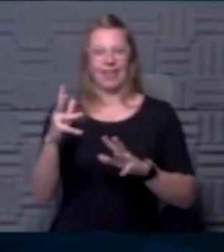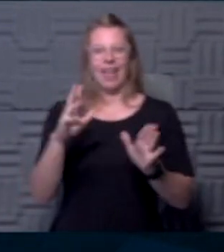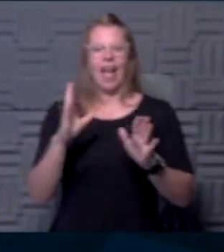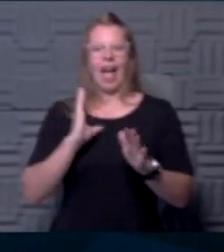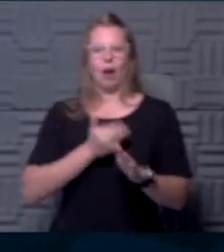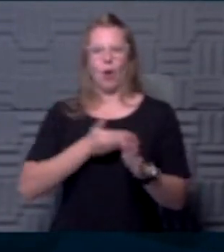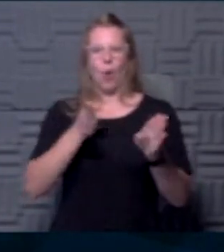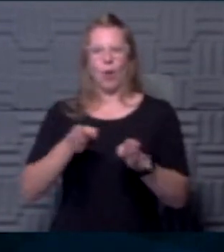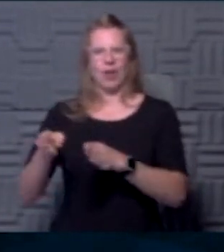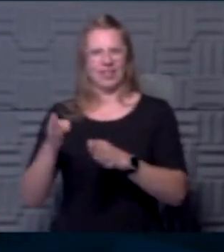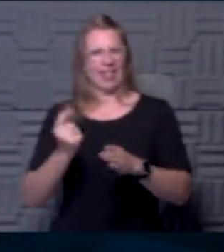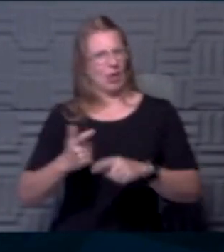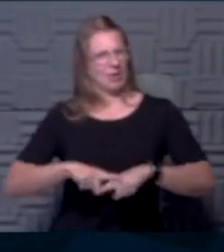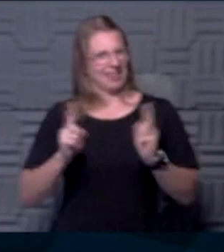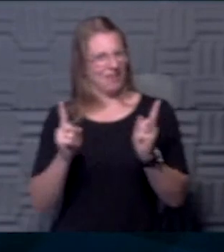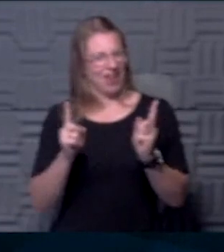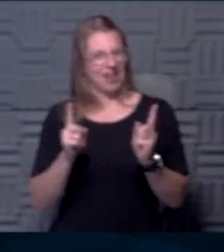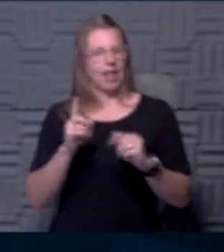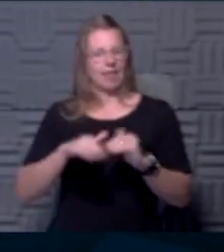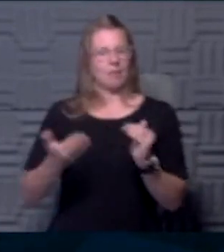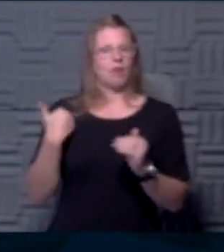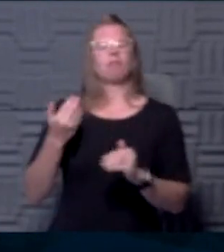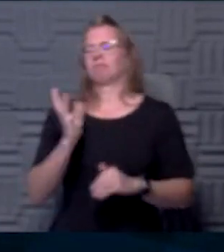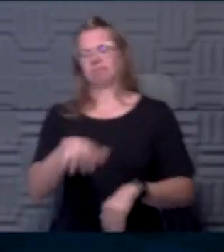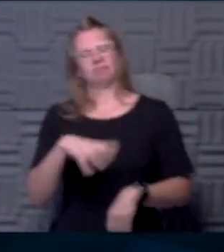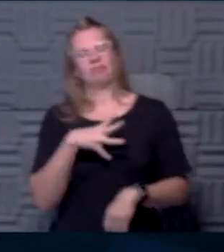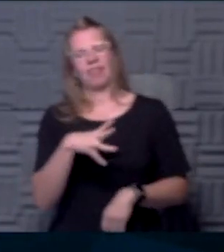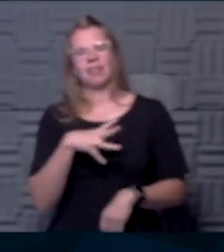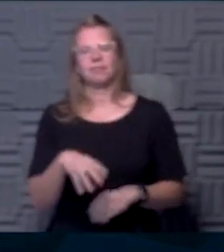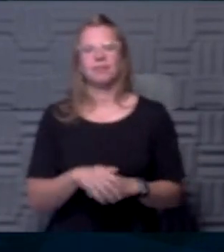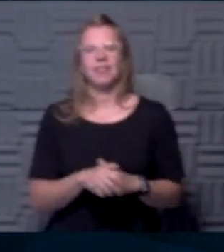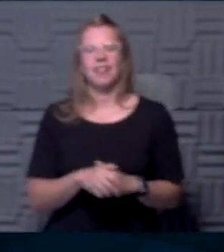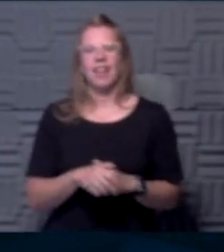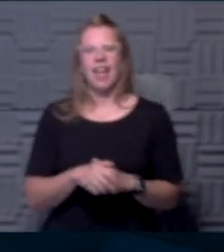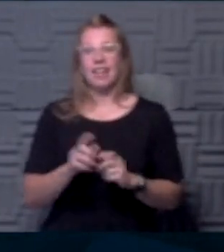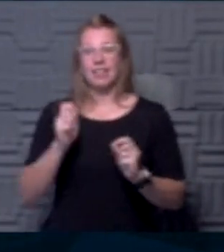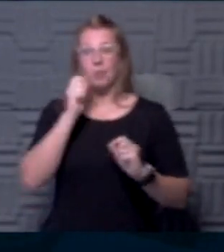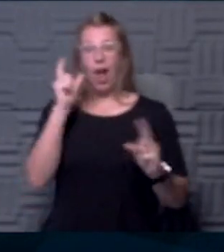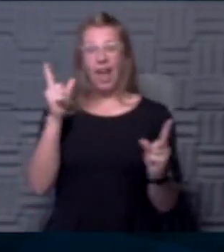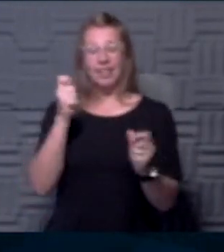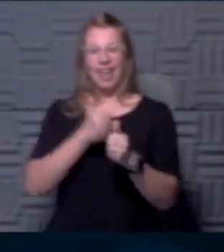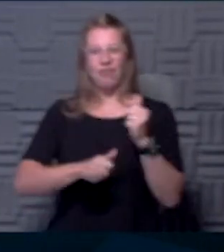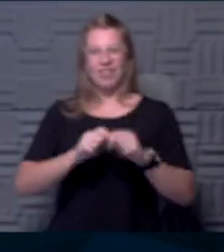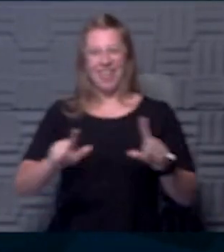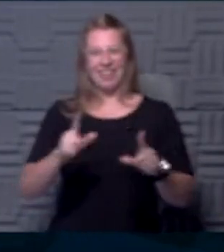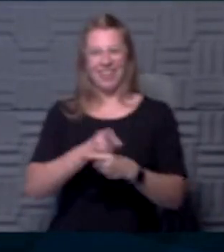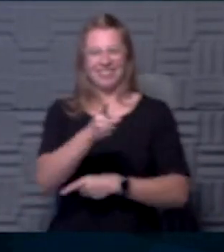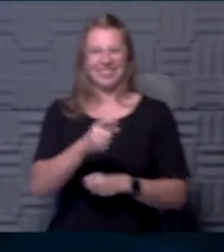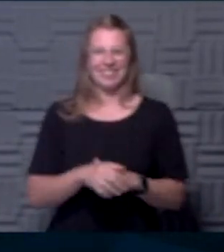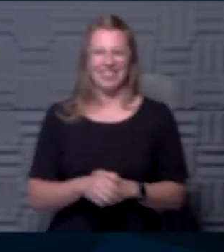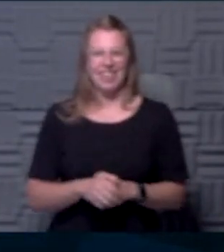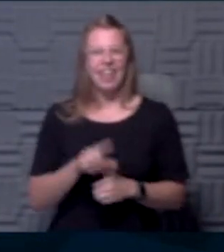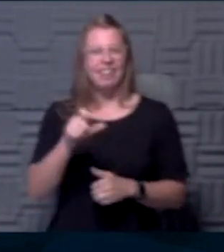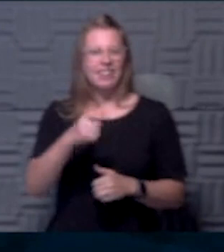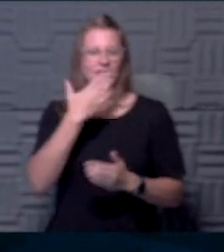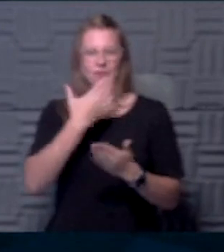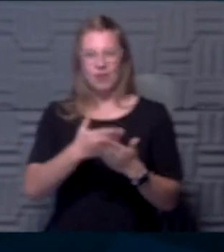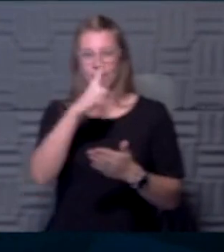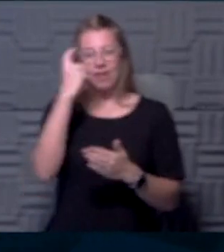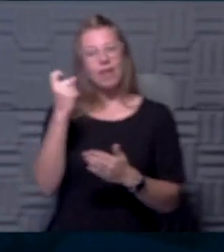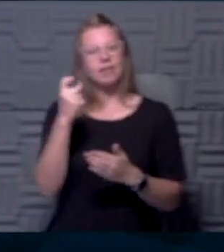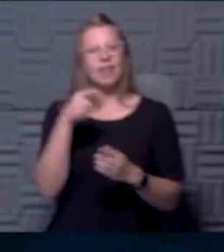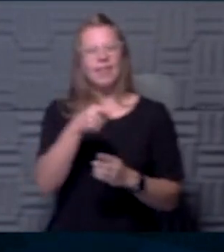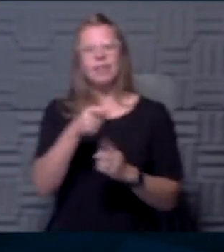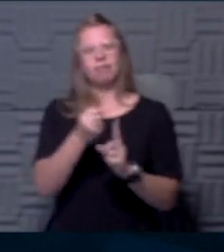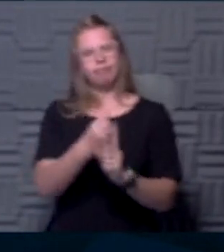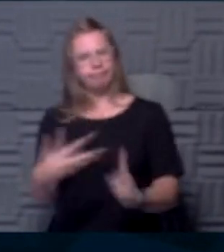Our order may be different. Our order is different, yeah, which is fine. It'll be a surprise every slide, right? This is good because this tells a story